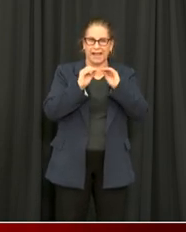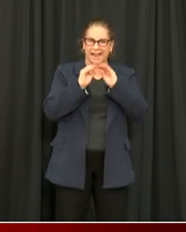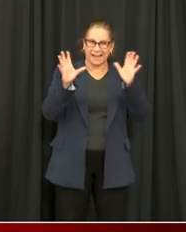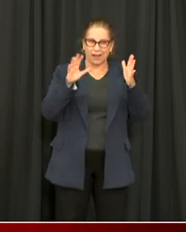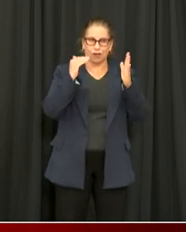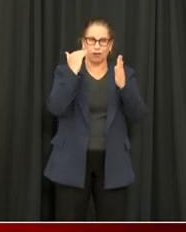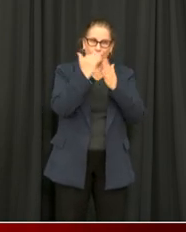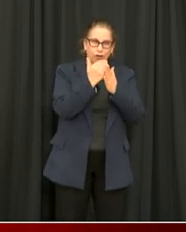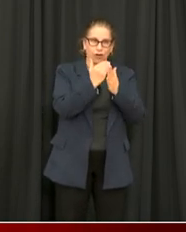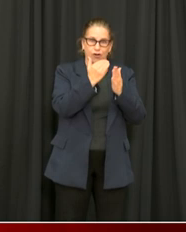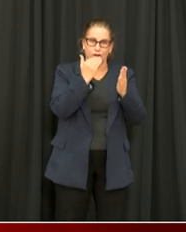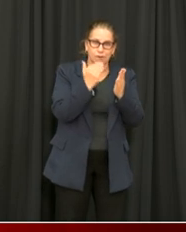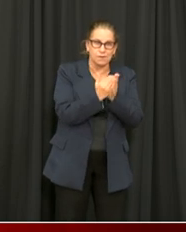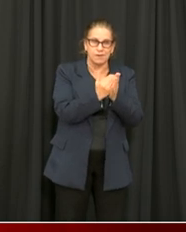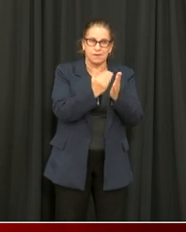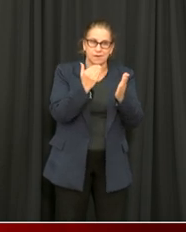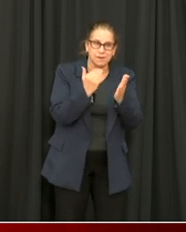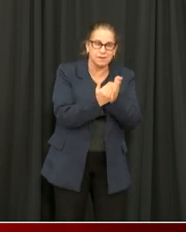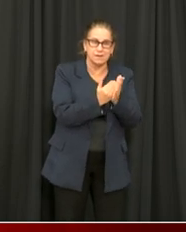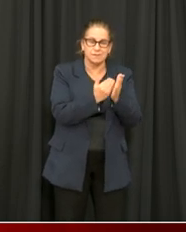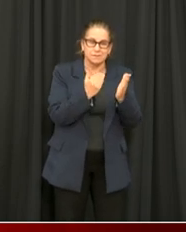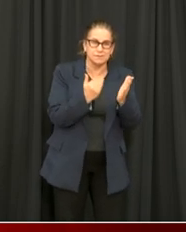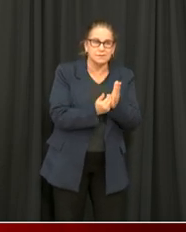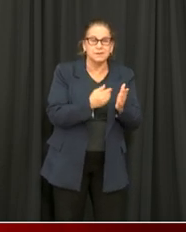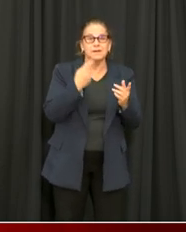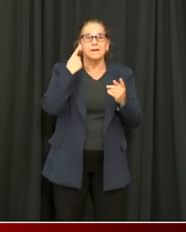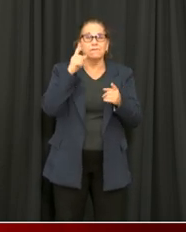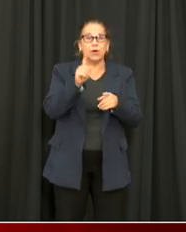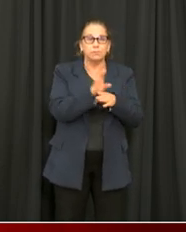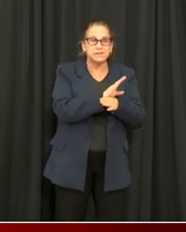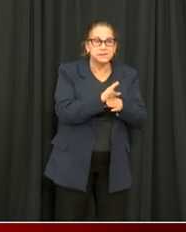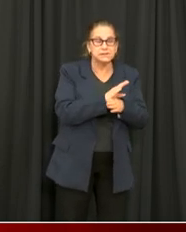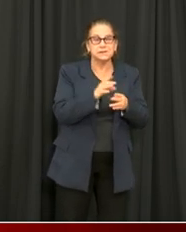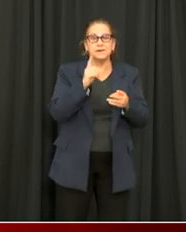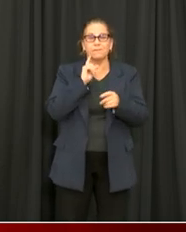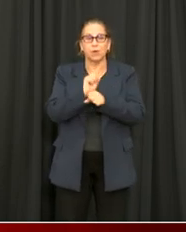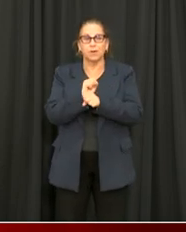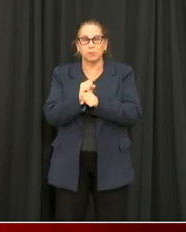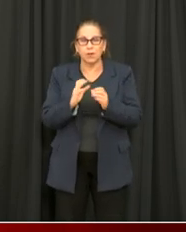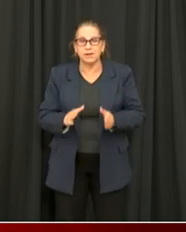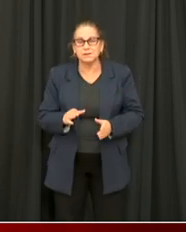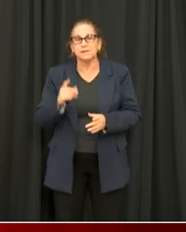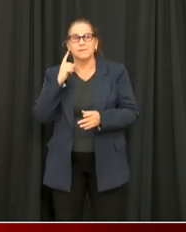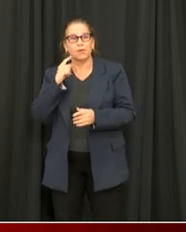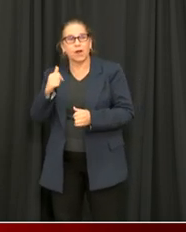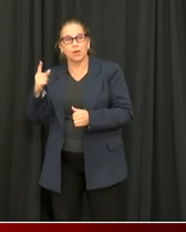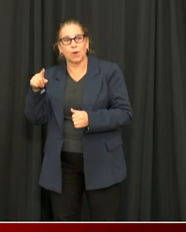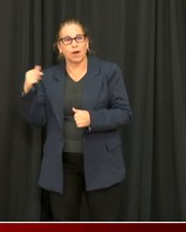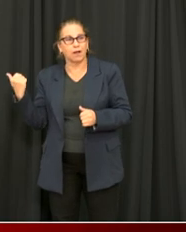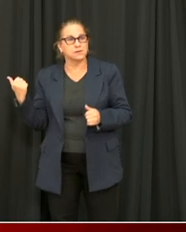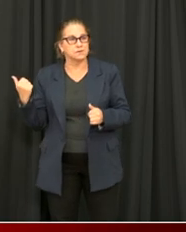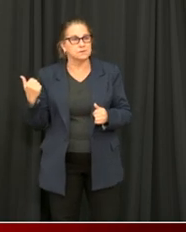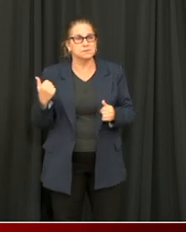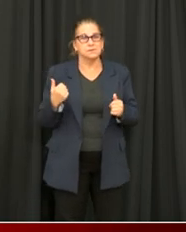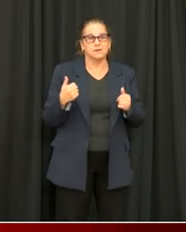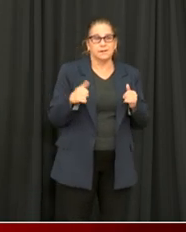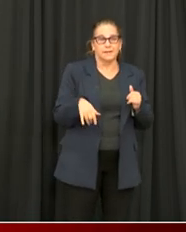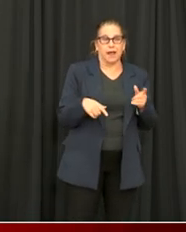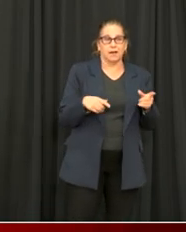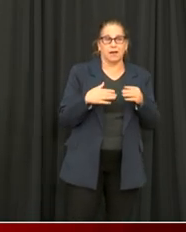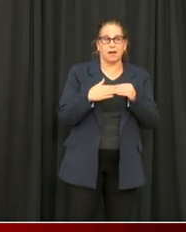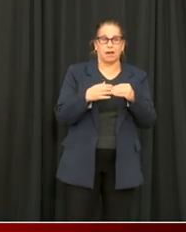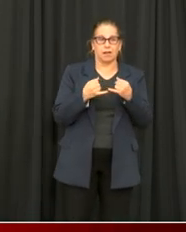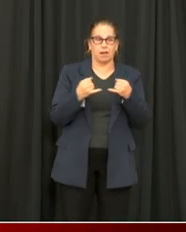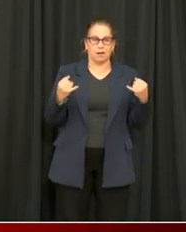employees, and employers who are impacted by the newer guidelines for a phase two reopening. Each